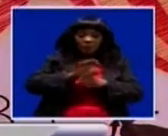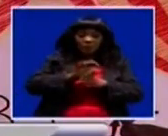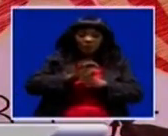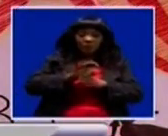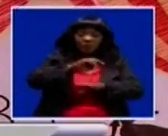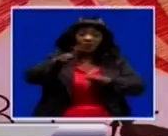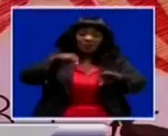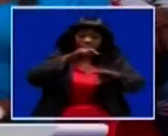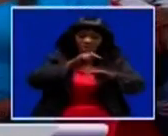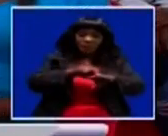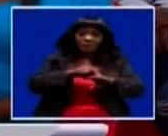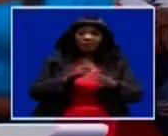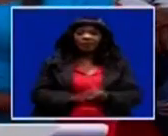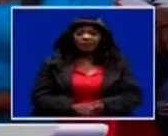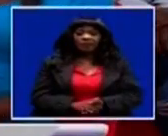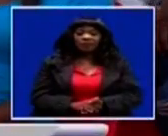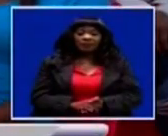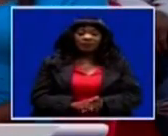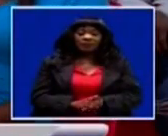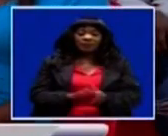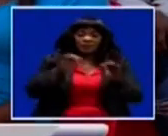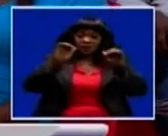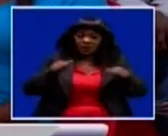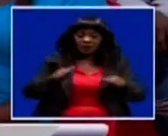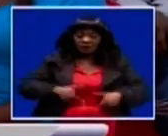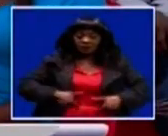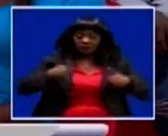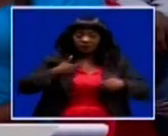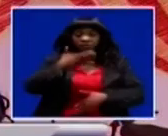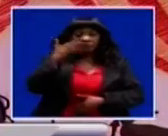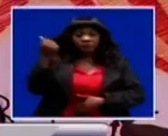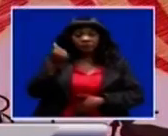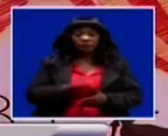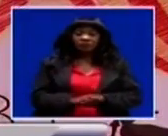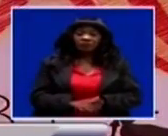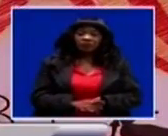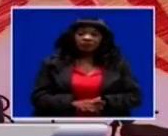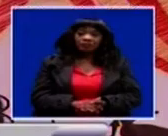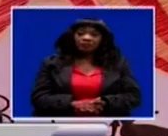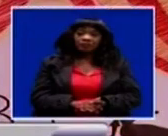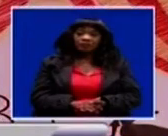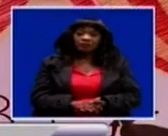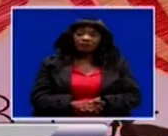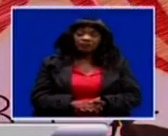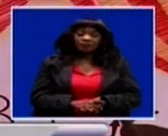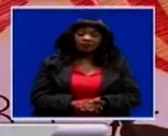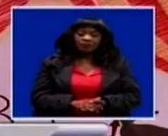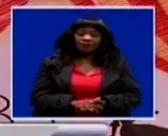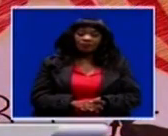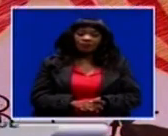then we can say we need to applaud her. Every citizen, the younger generation, we have the